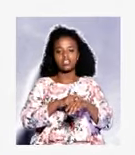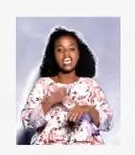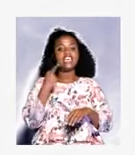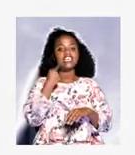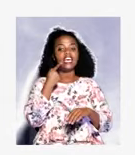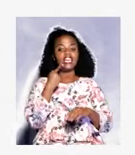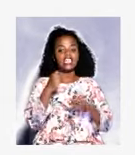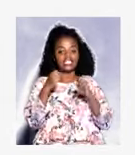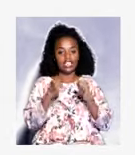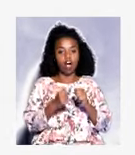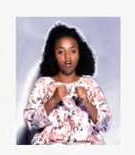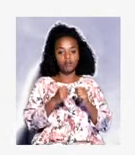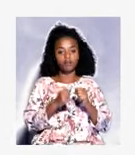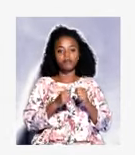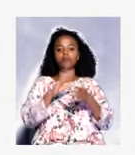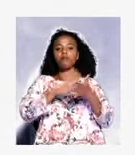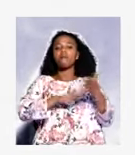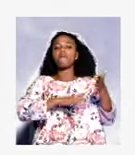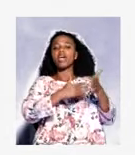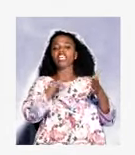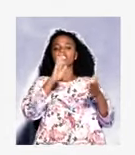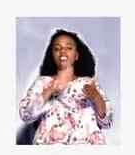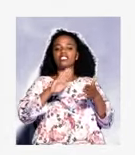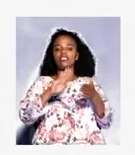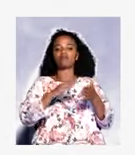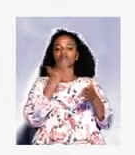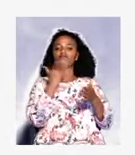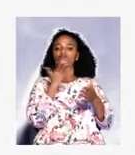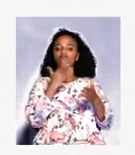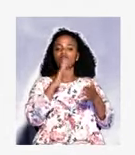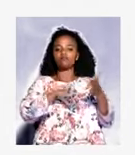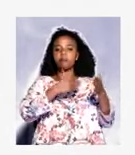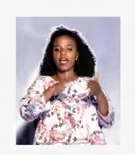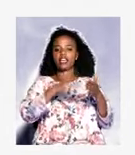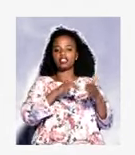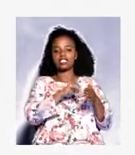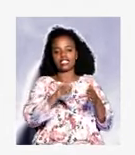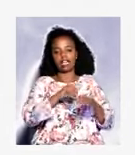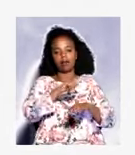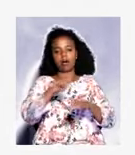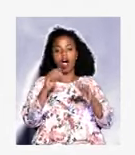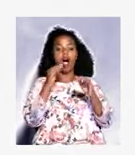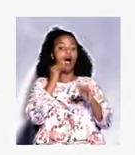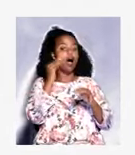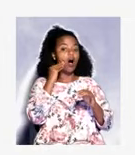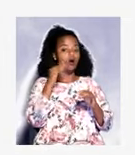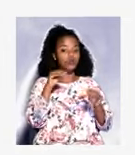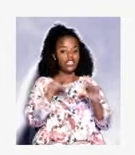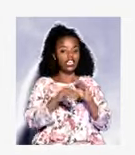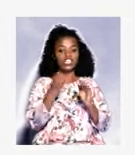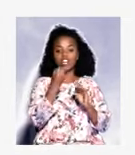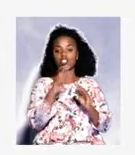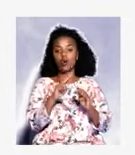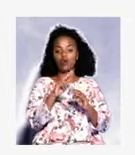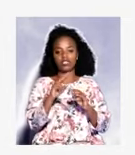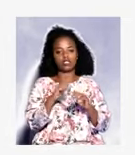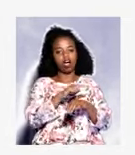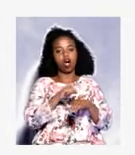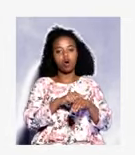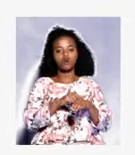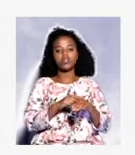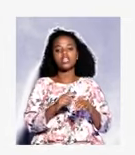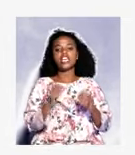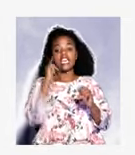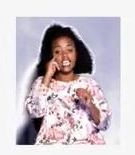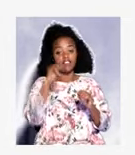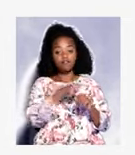paint the same house in 12 hours. If they work together, how long will it take them to paint